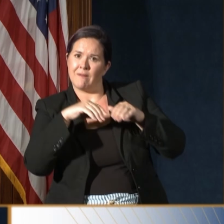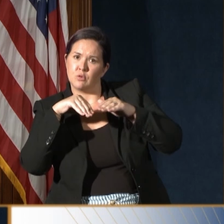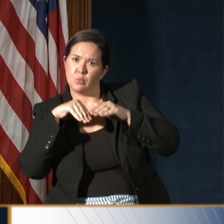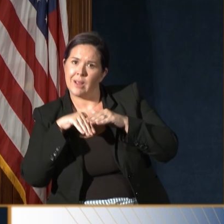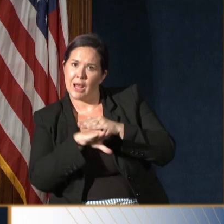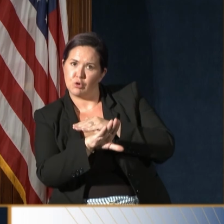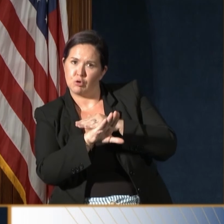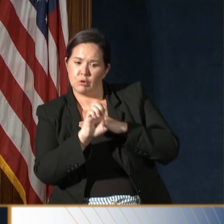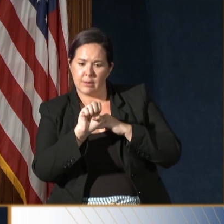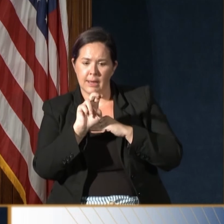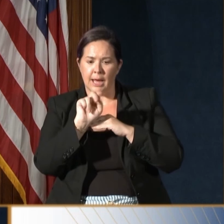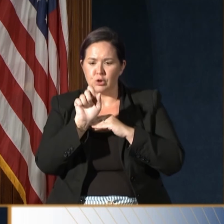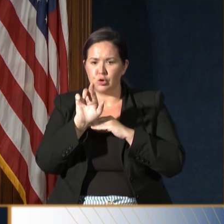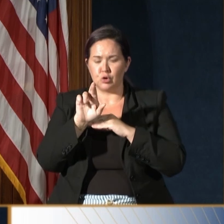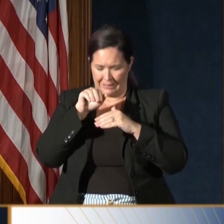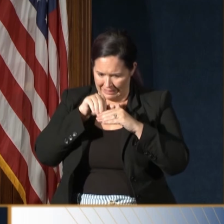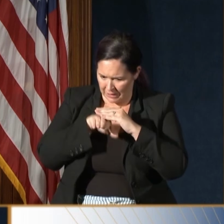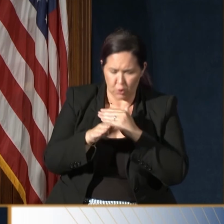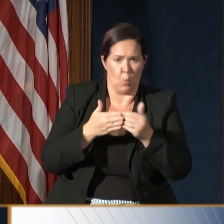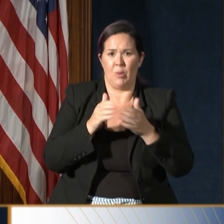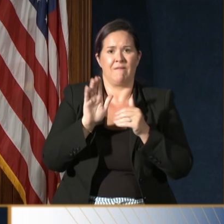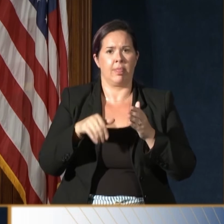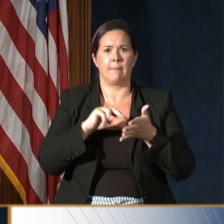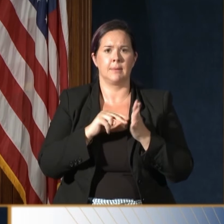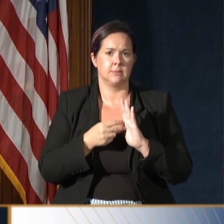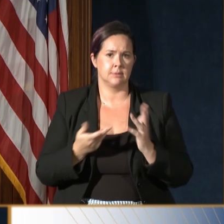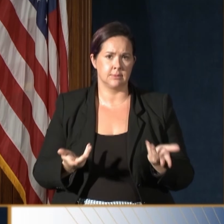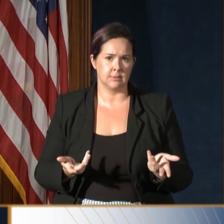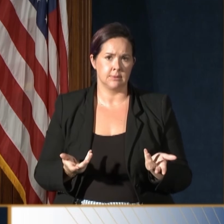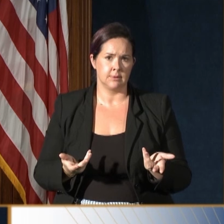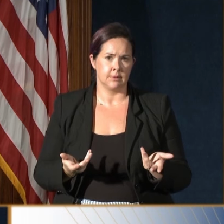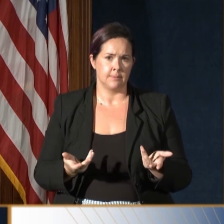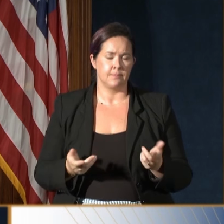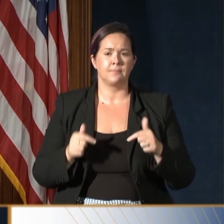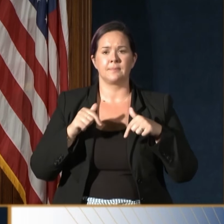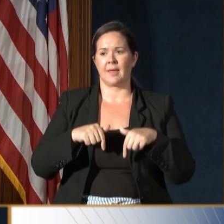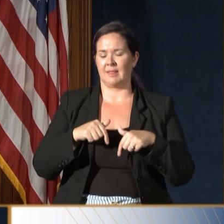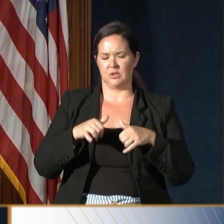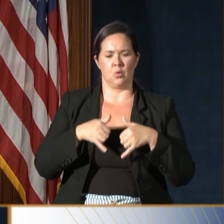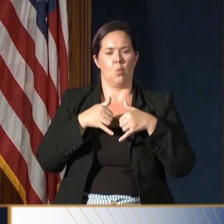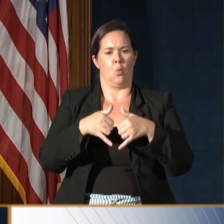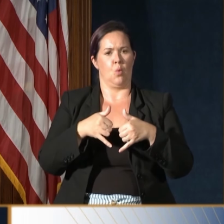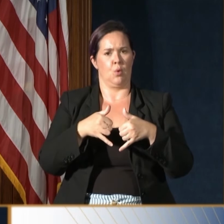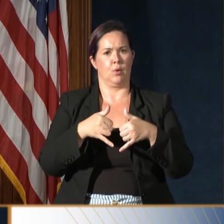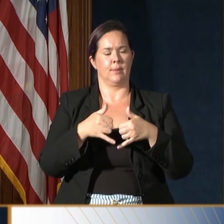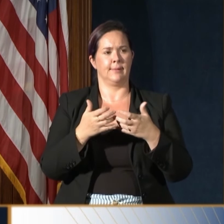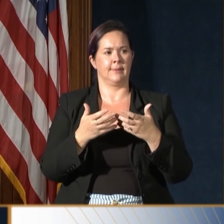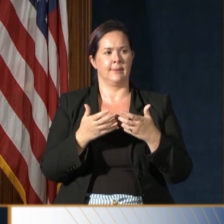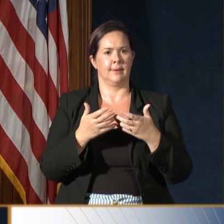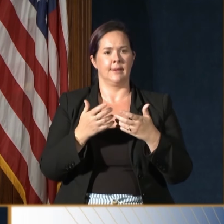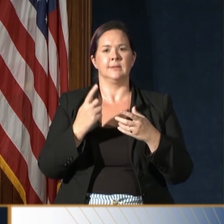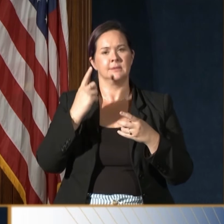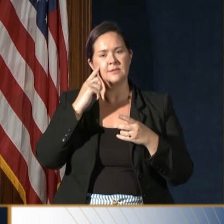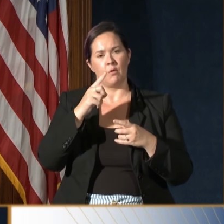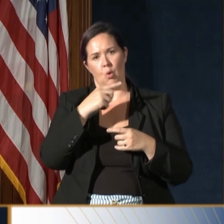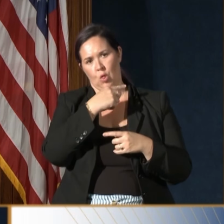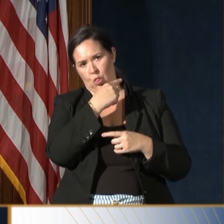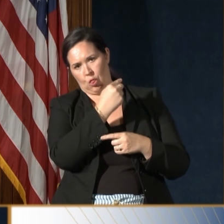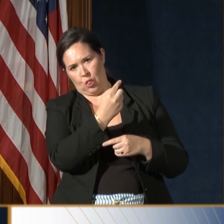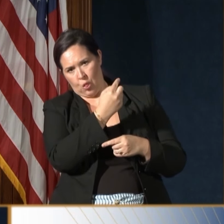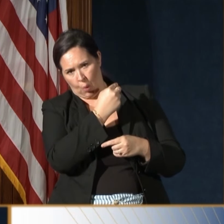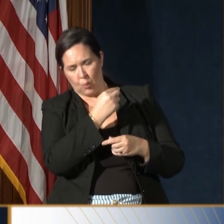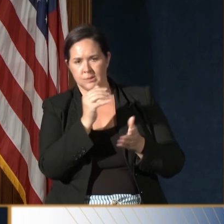entering means. And so this award is really to those thousands